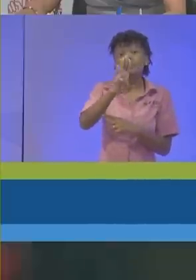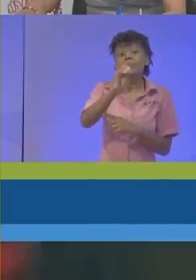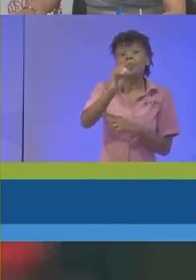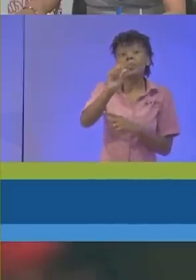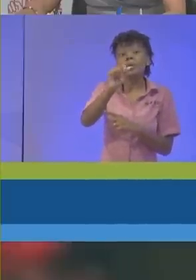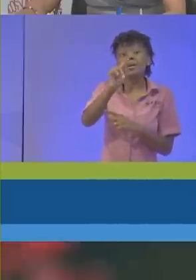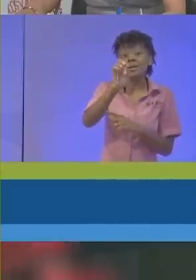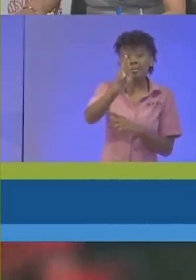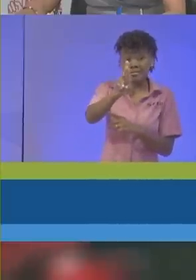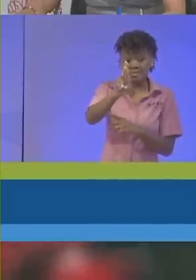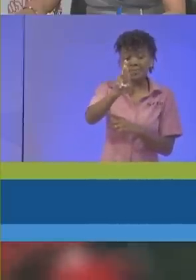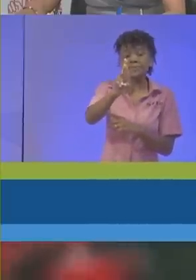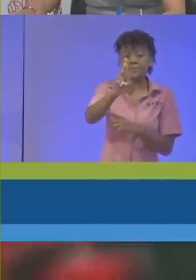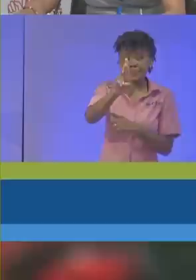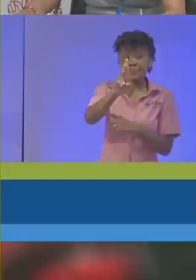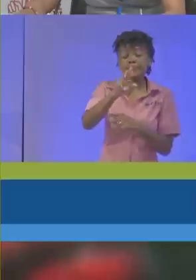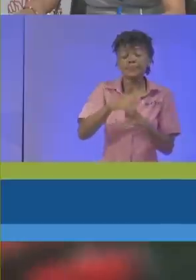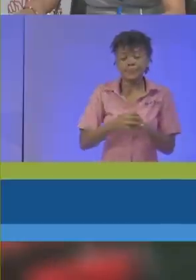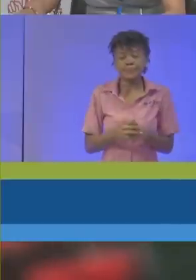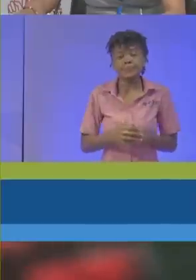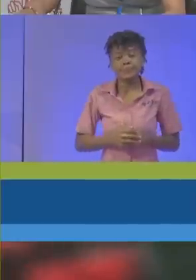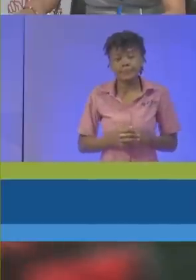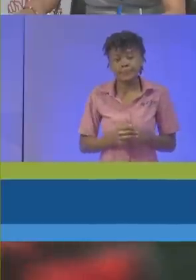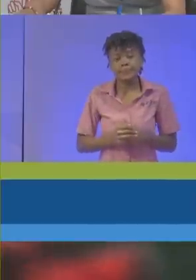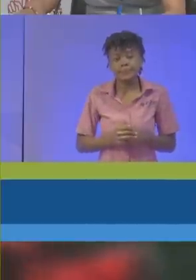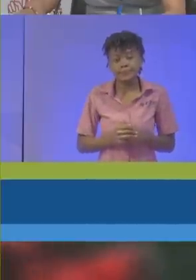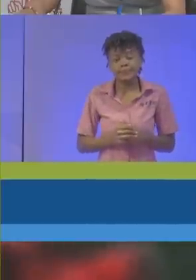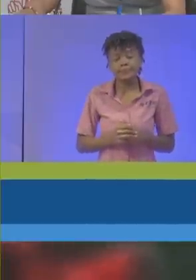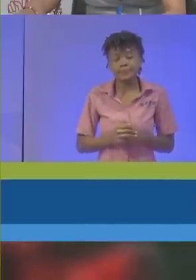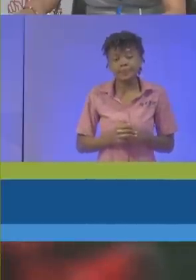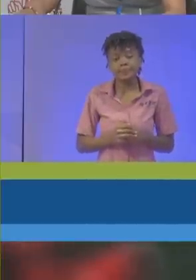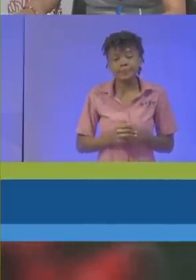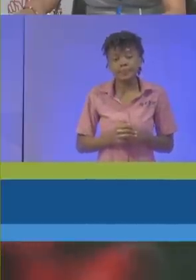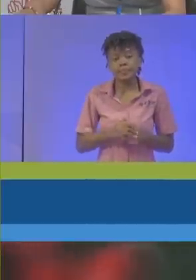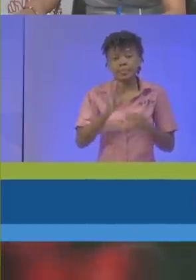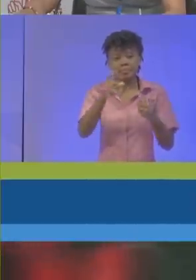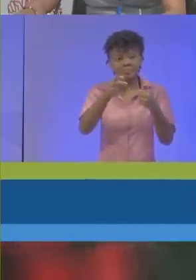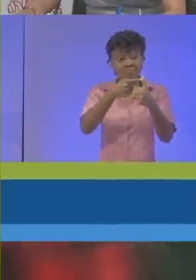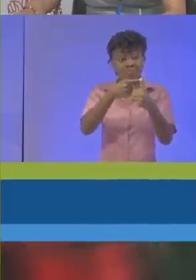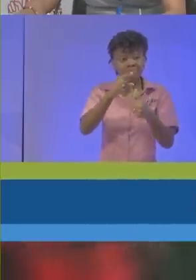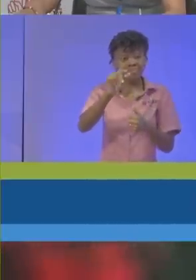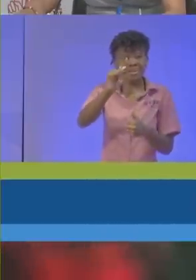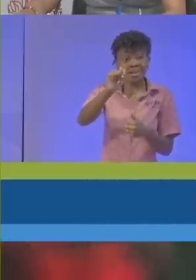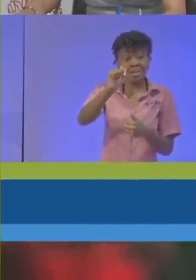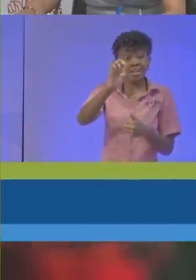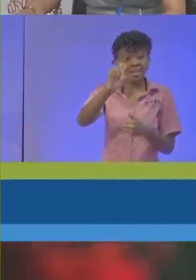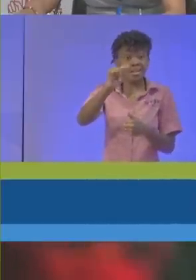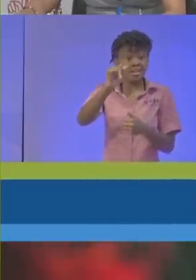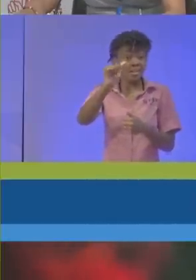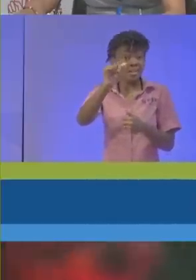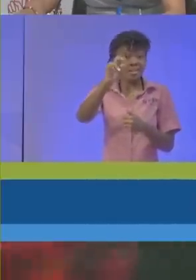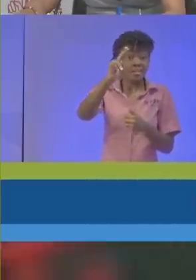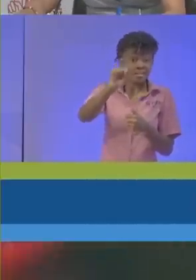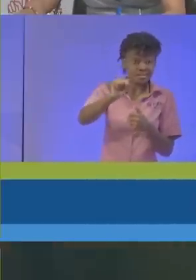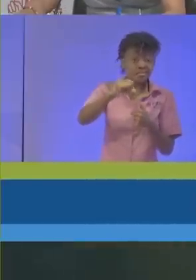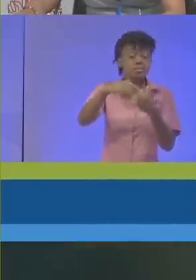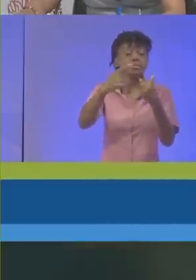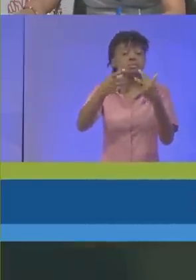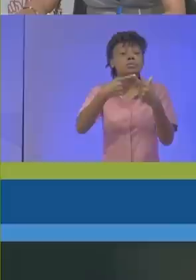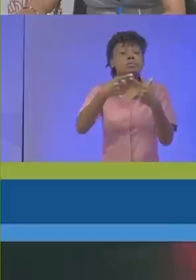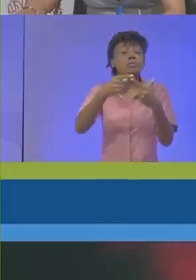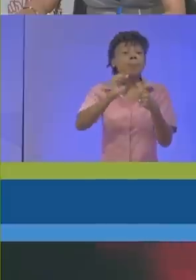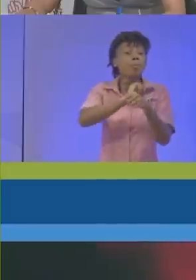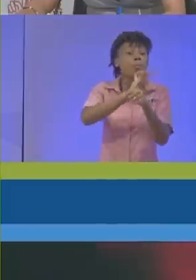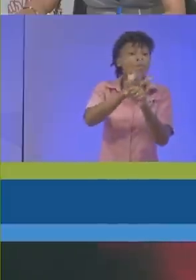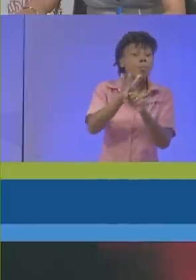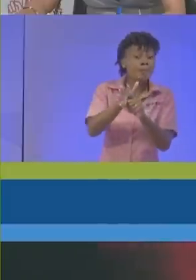or diphtheria pertussis tetanus vaccine, oral polio, and of course, a booster dose of our pneumococcal